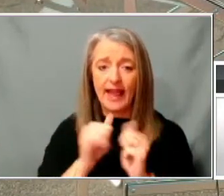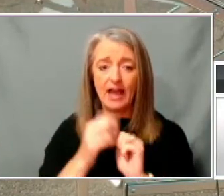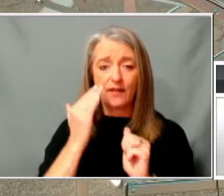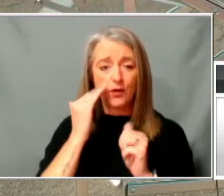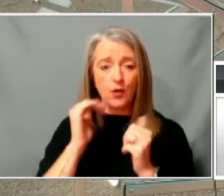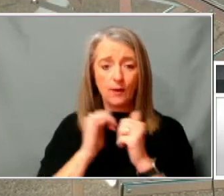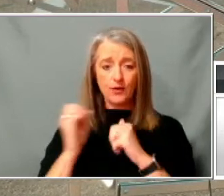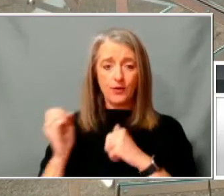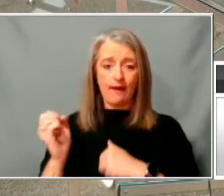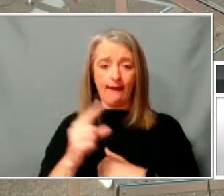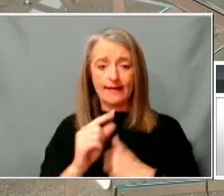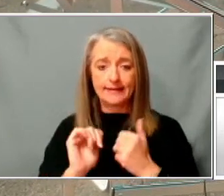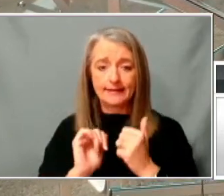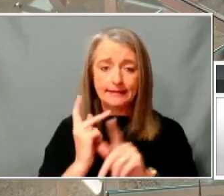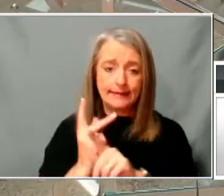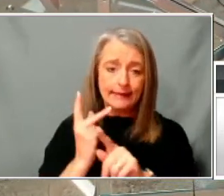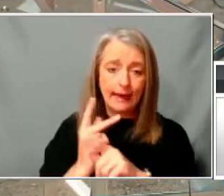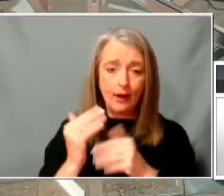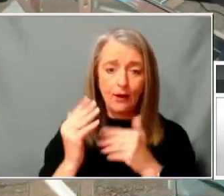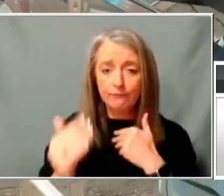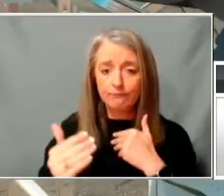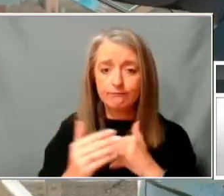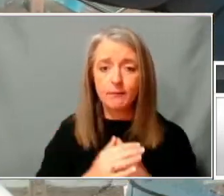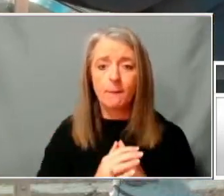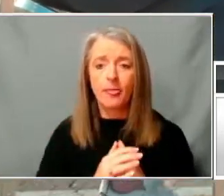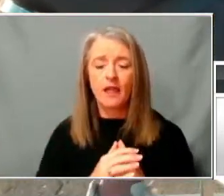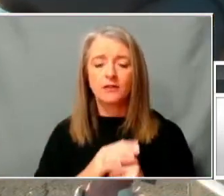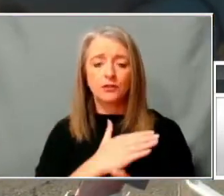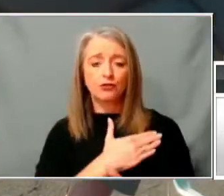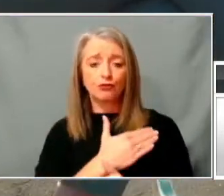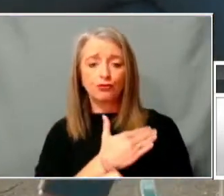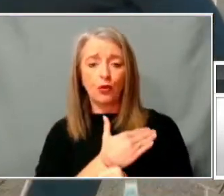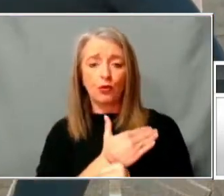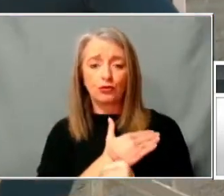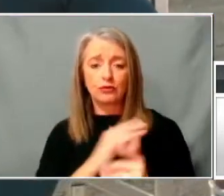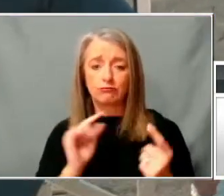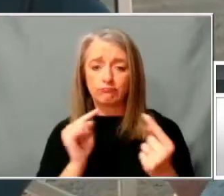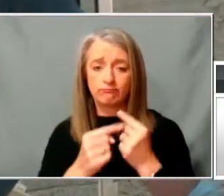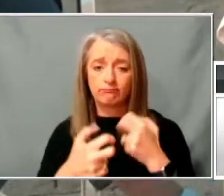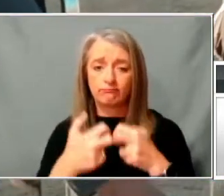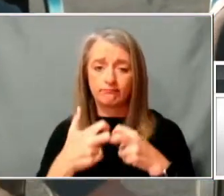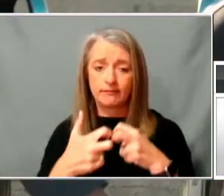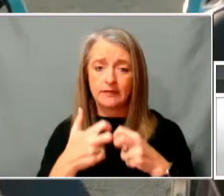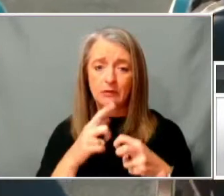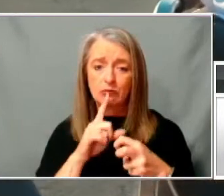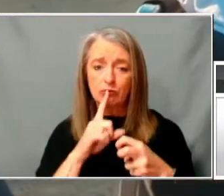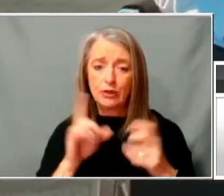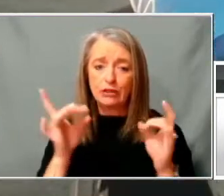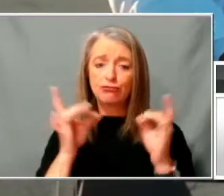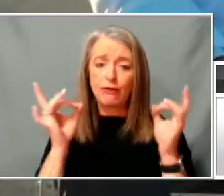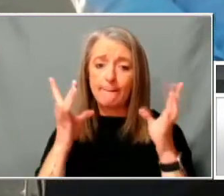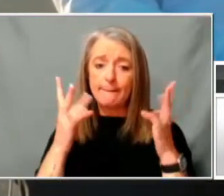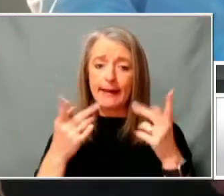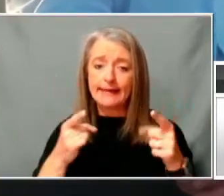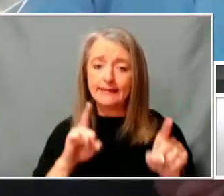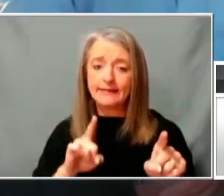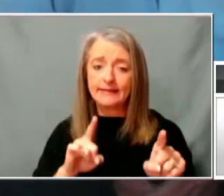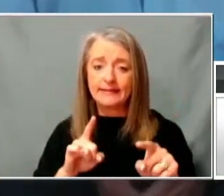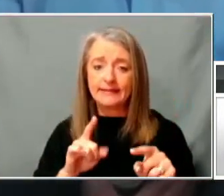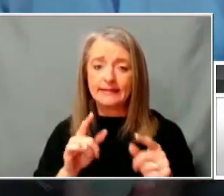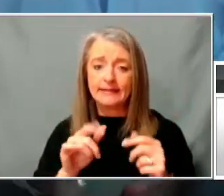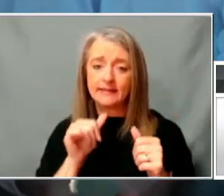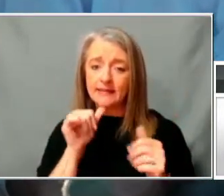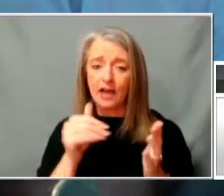ask questions and take this further? Yeah, shoulder dislocation or shoulder instability event is usually a pretty traumatic event, so it's not something that is